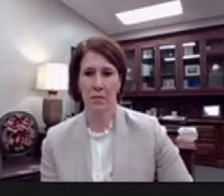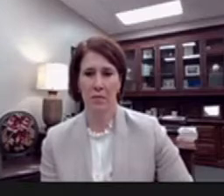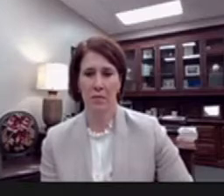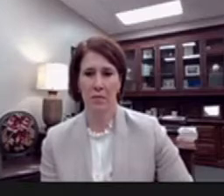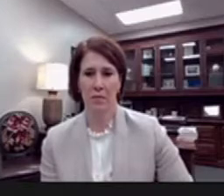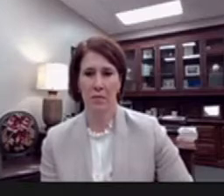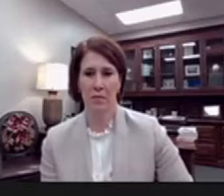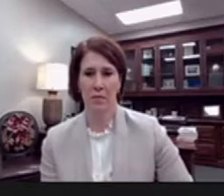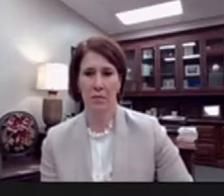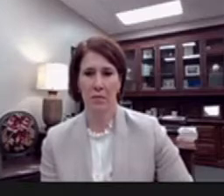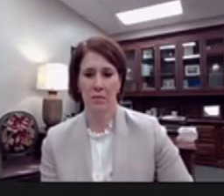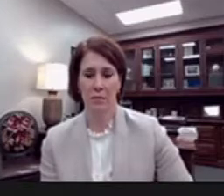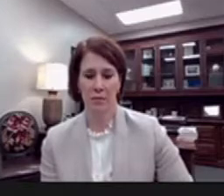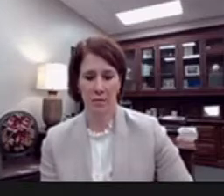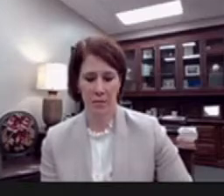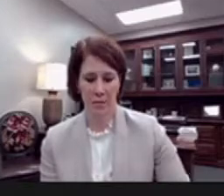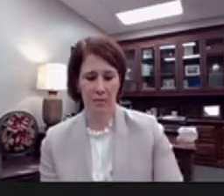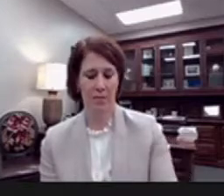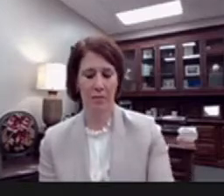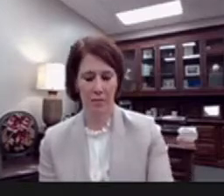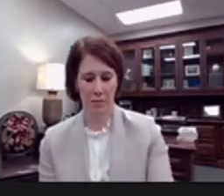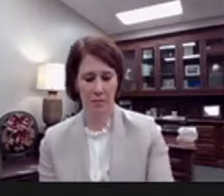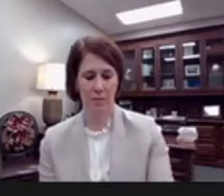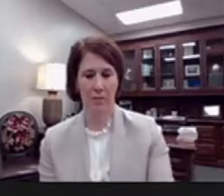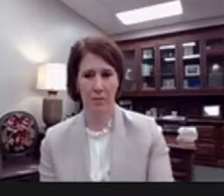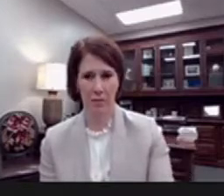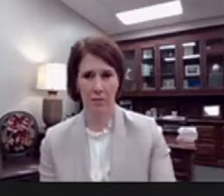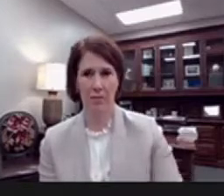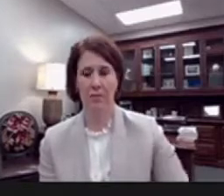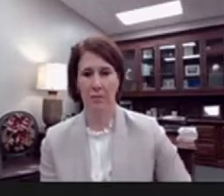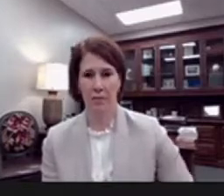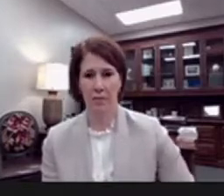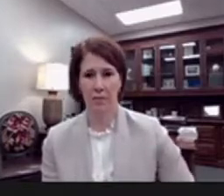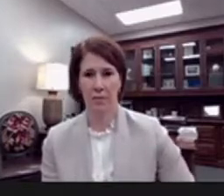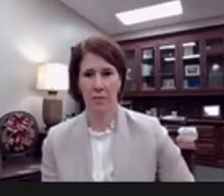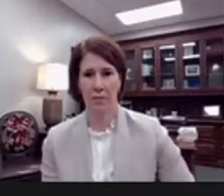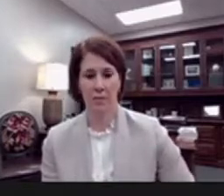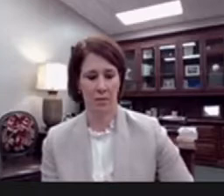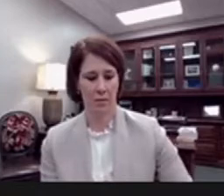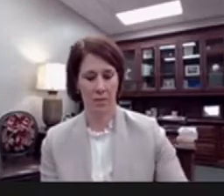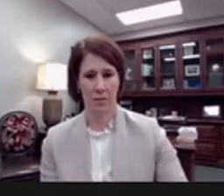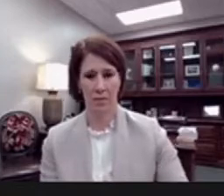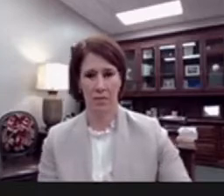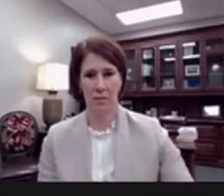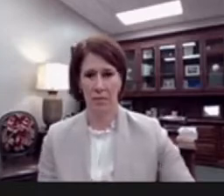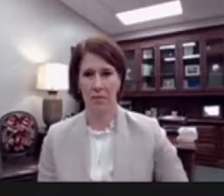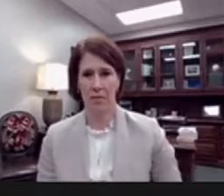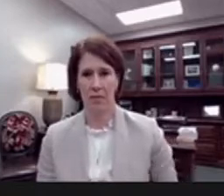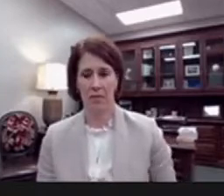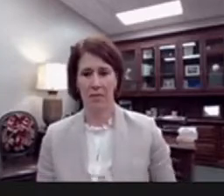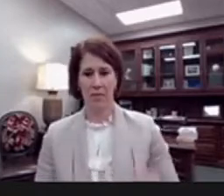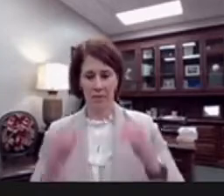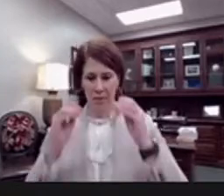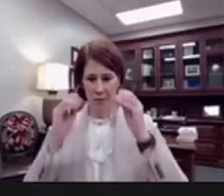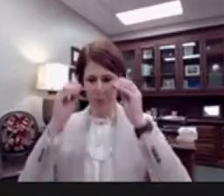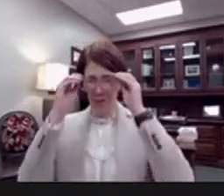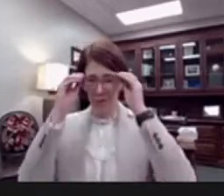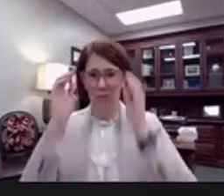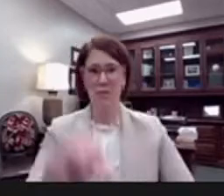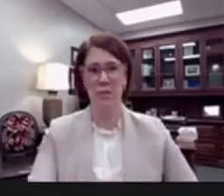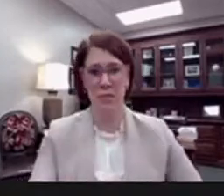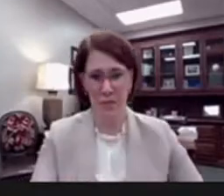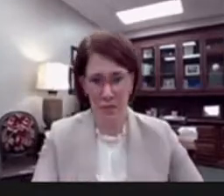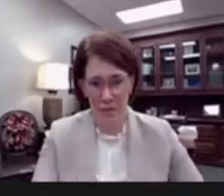how the trial is going and answer any questions that you might have. And with that, I'm going to turn it over to Dr. Settle. Go ahead, Dr.